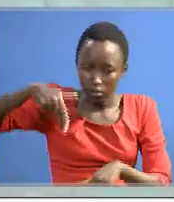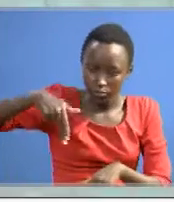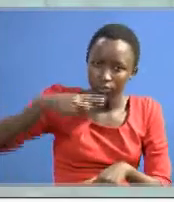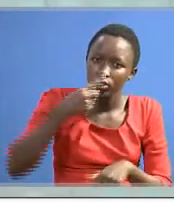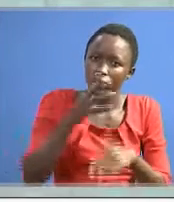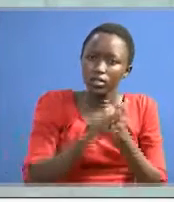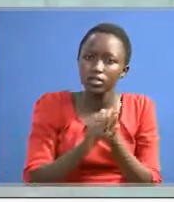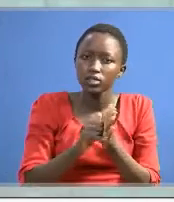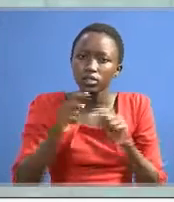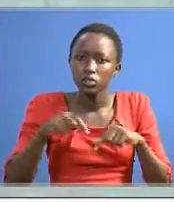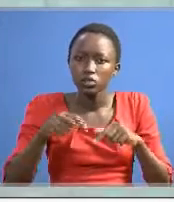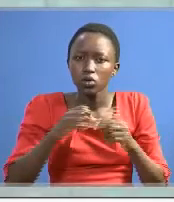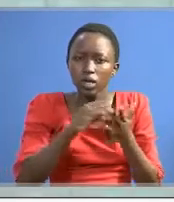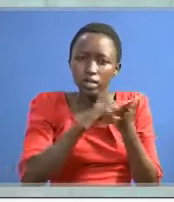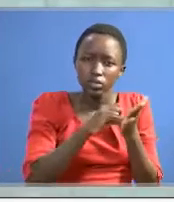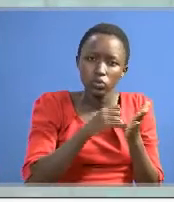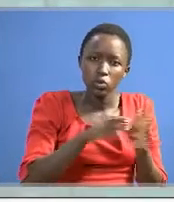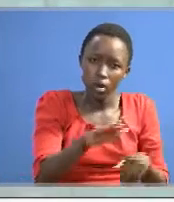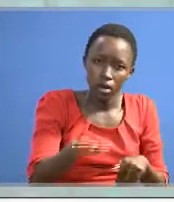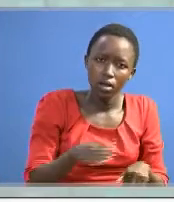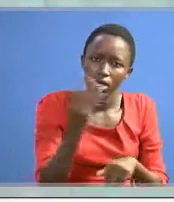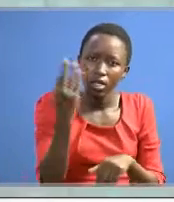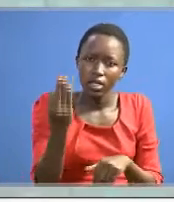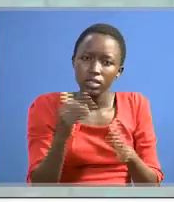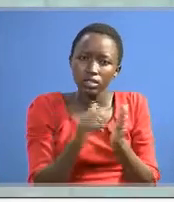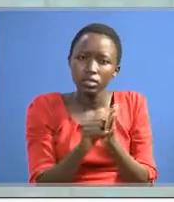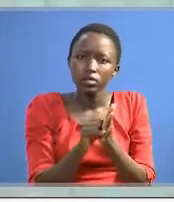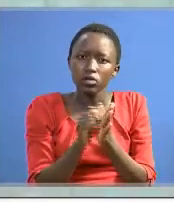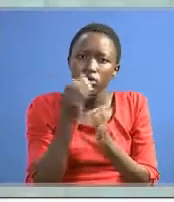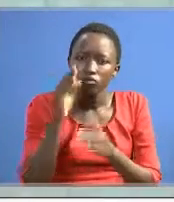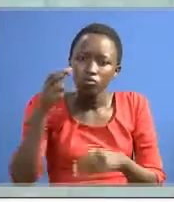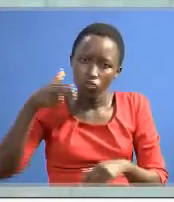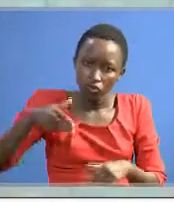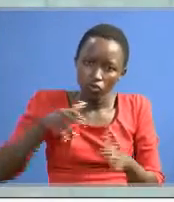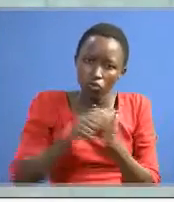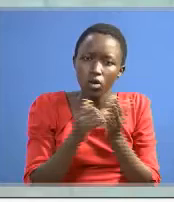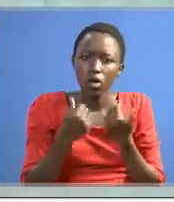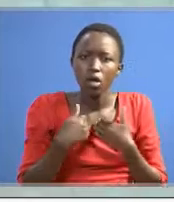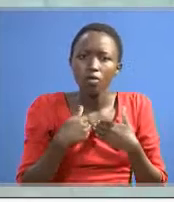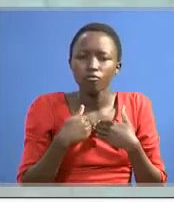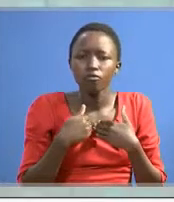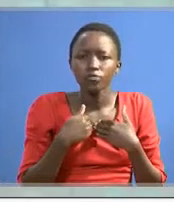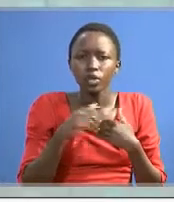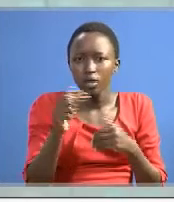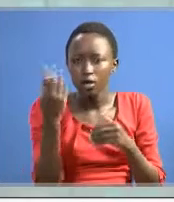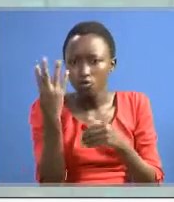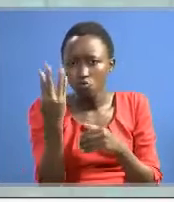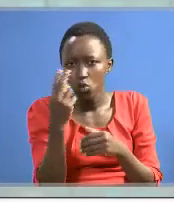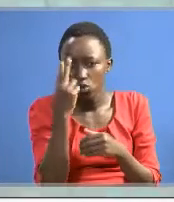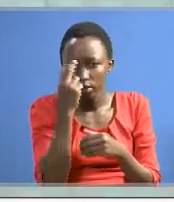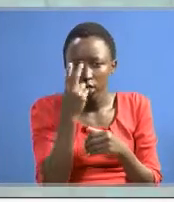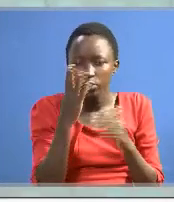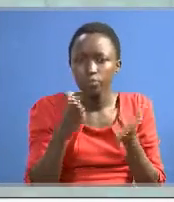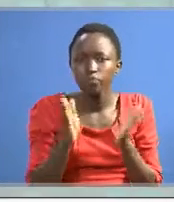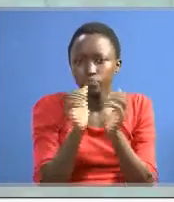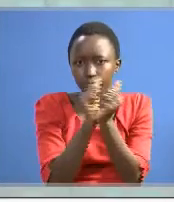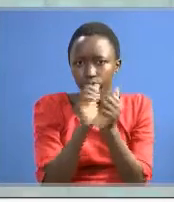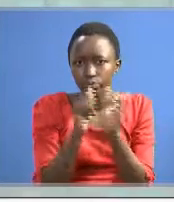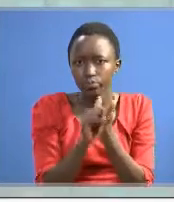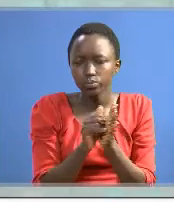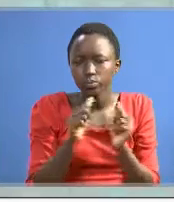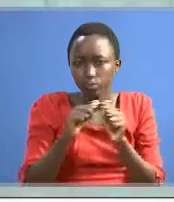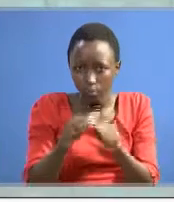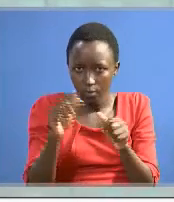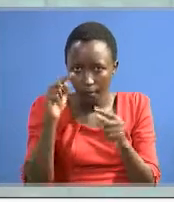Oymaker spoke today at industrial area where three trucks were nabbed ferrying illegal fuel and four suspects arrested. Oymaker now says that the crackdown